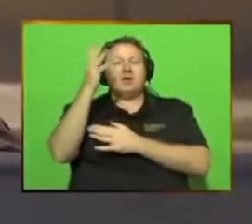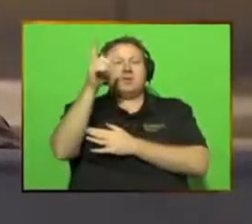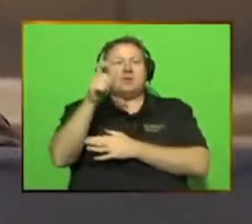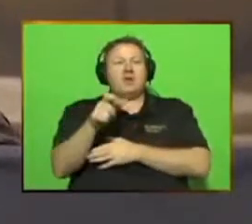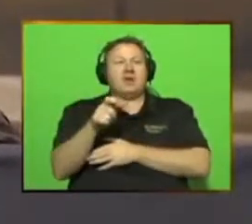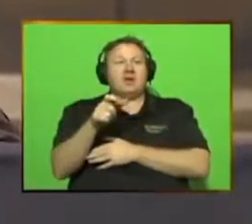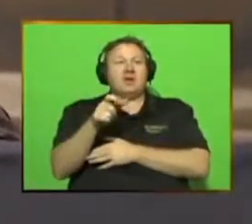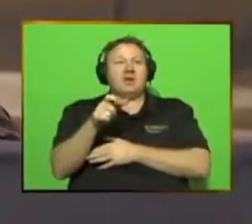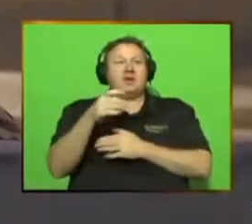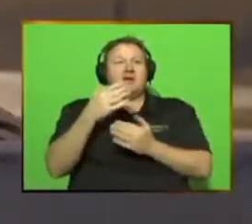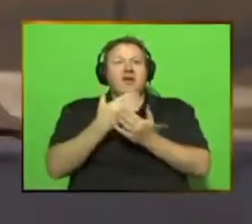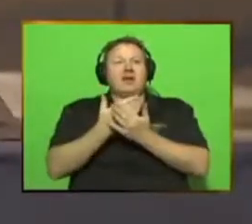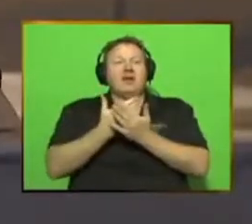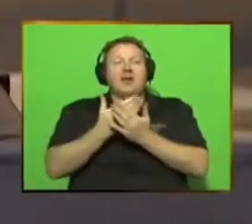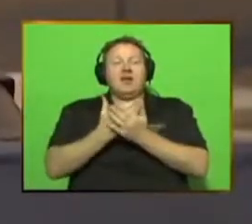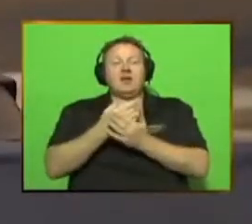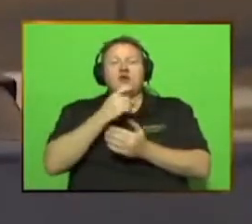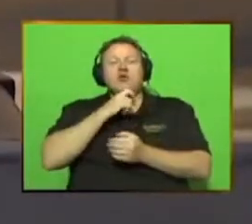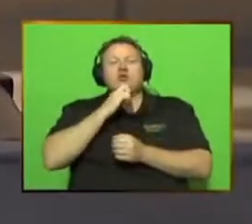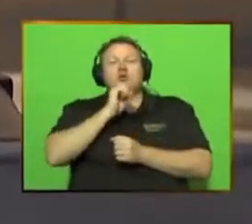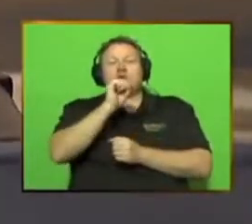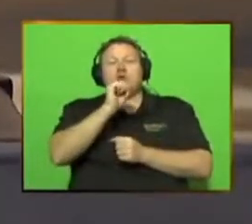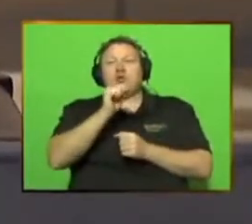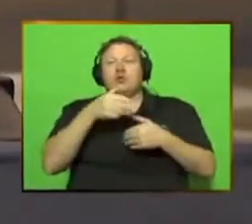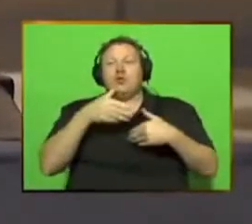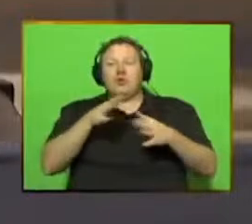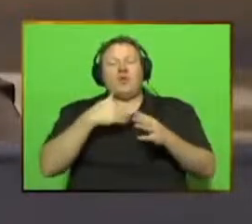of KwaZulu-Natal.